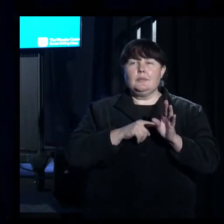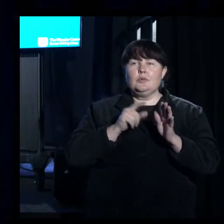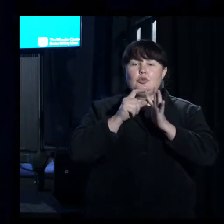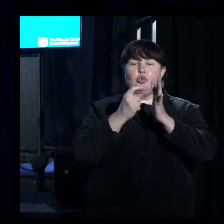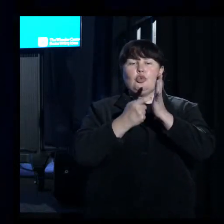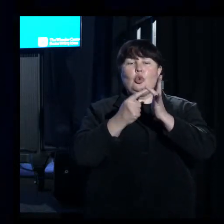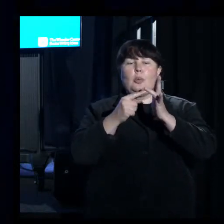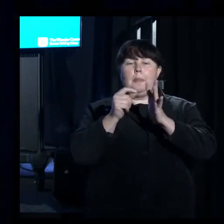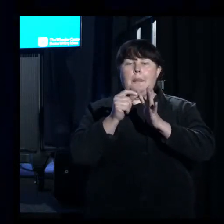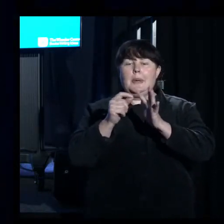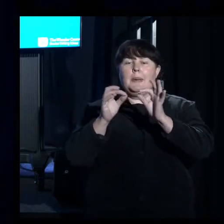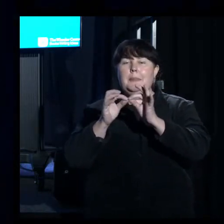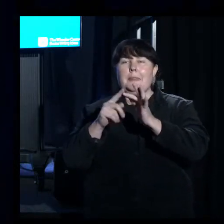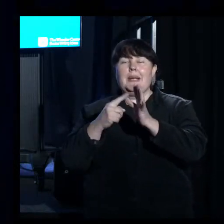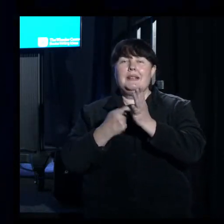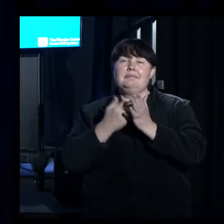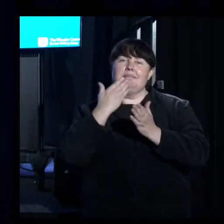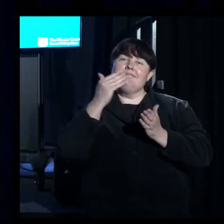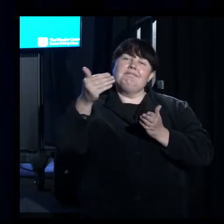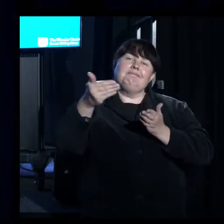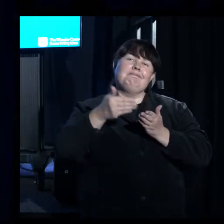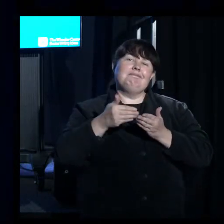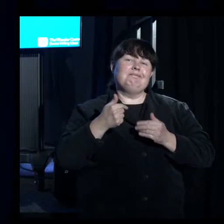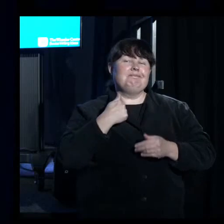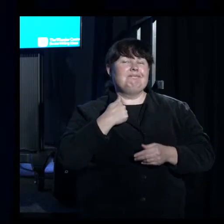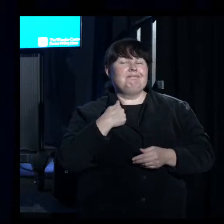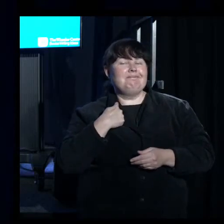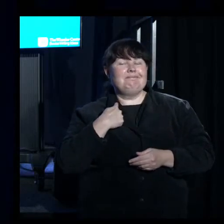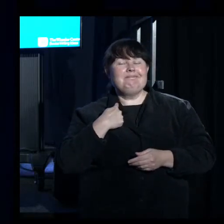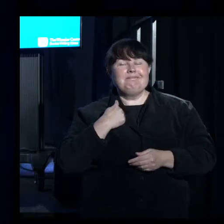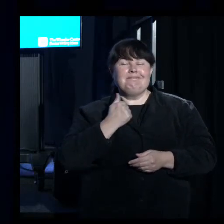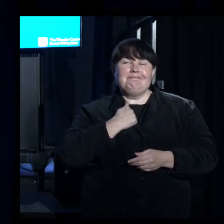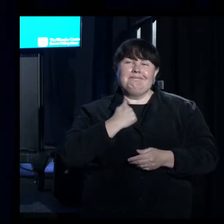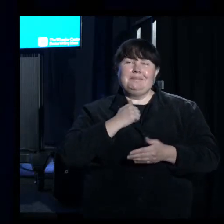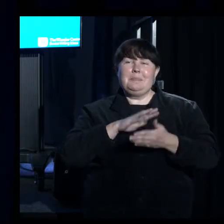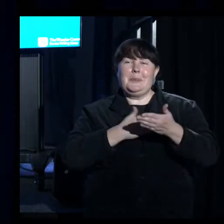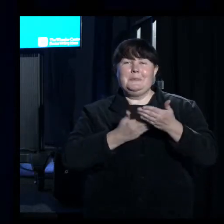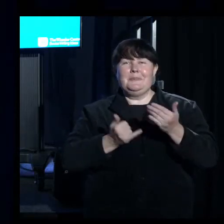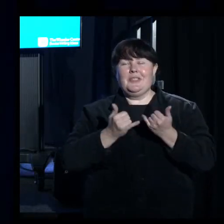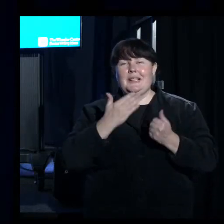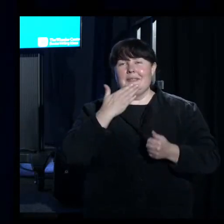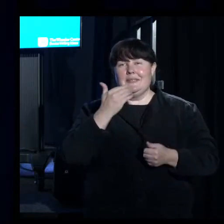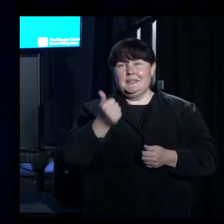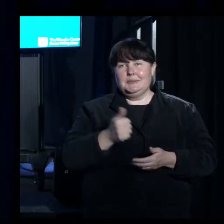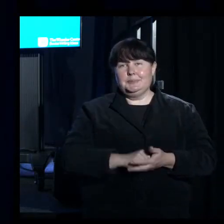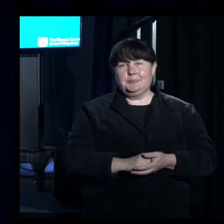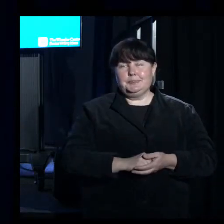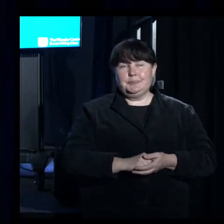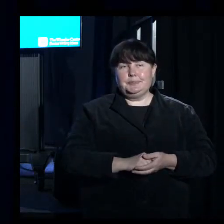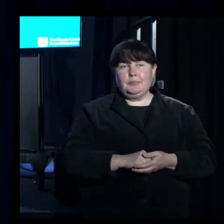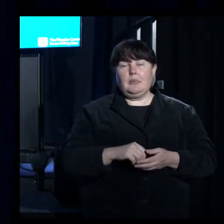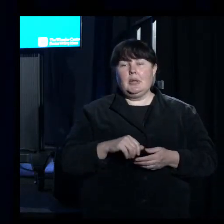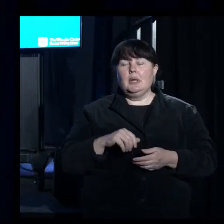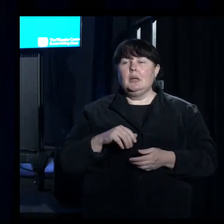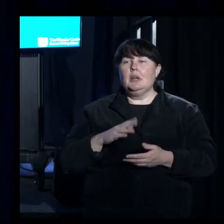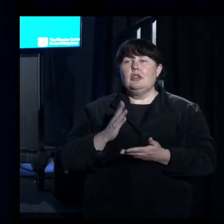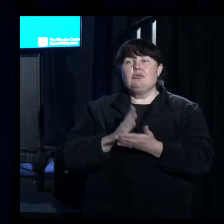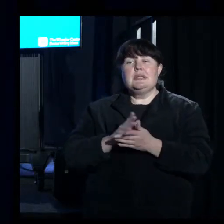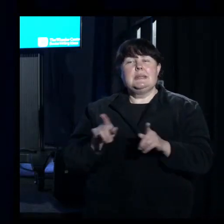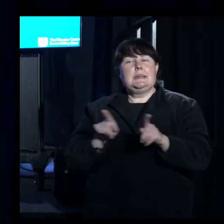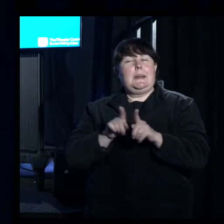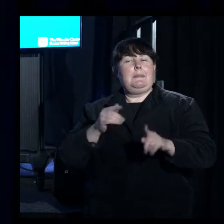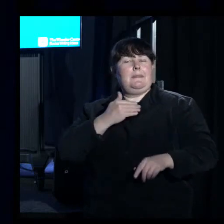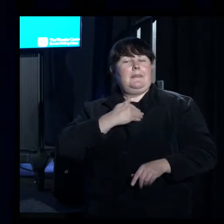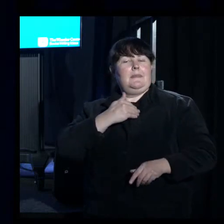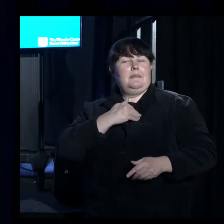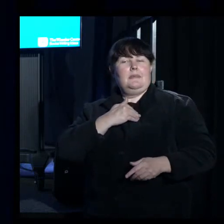generous and lovely introduction to that, Izzy. It's very lovely. In the spirit of poetic